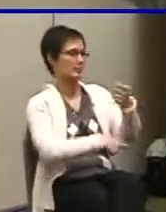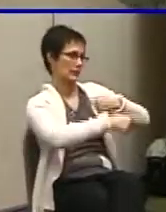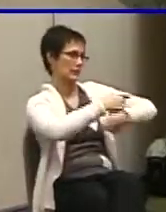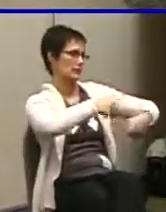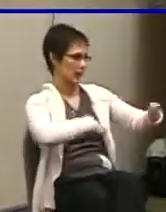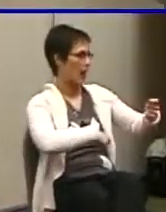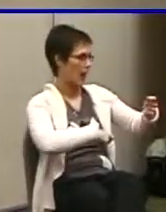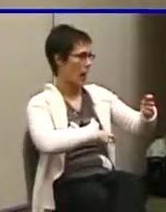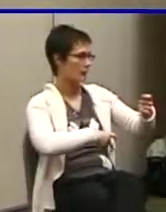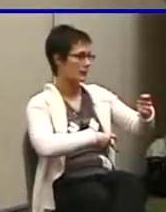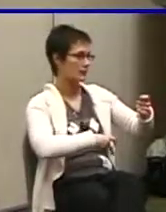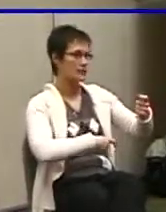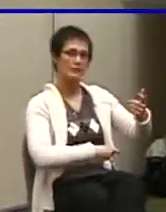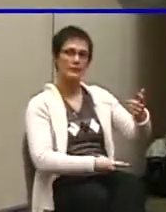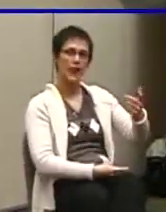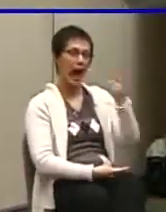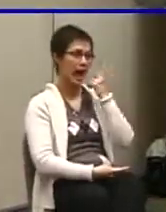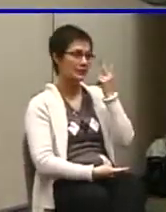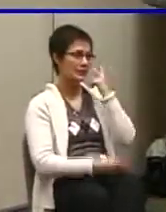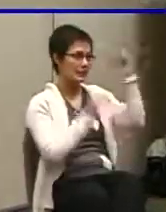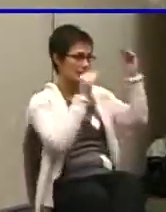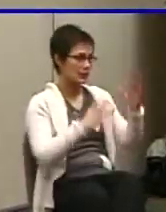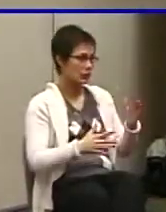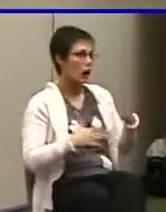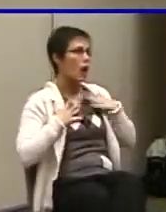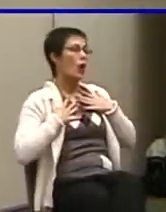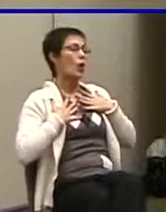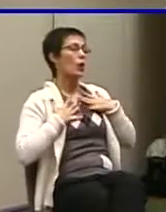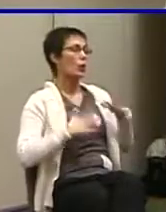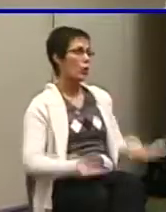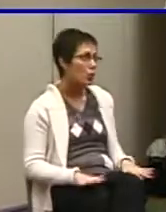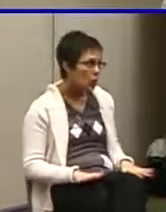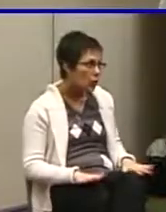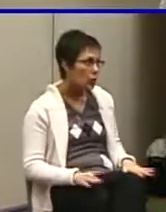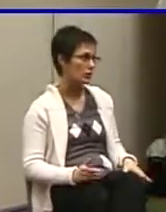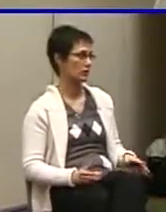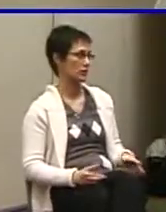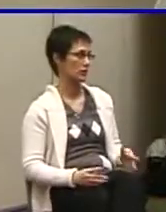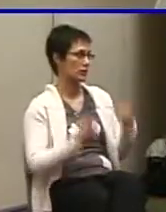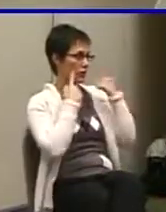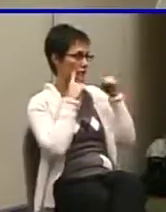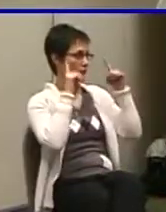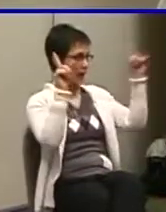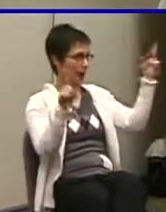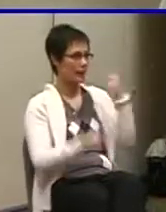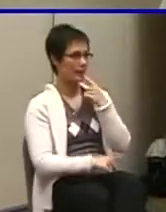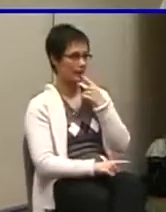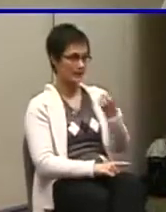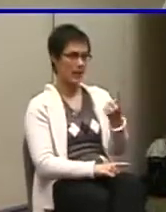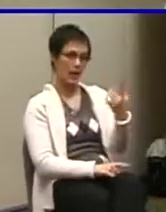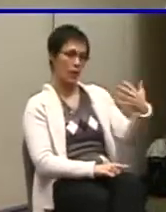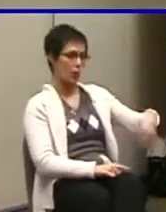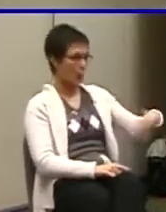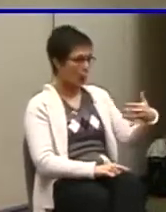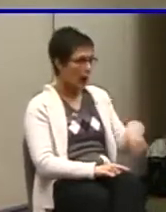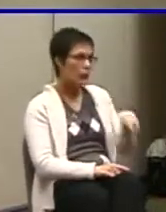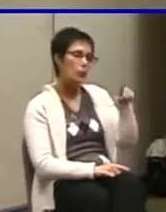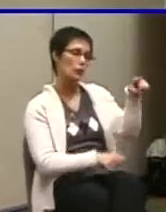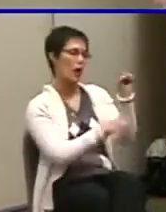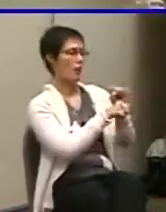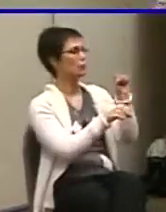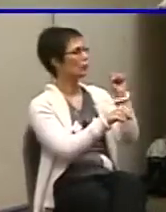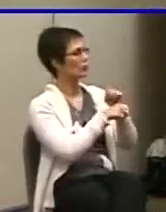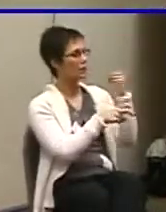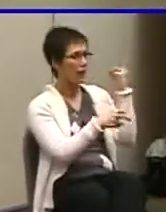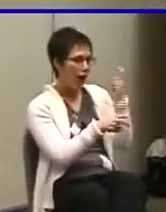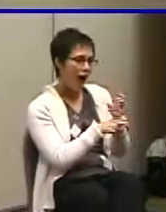you're putting, in fact, I'll see teachers literally just kind of go, when you finally say, my God, you are putting a lot of work into this, you